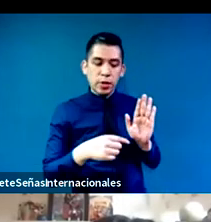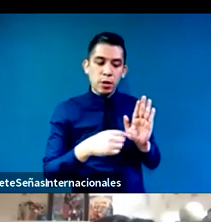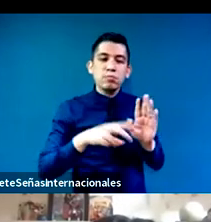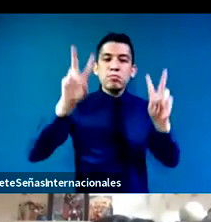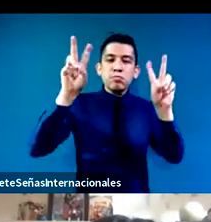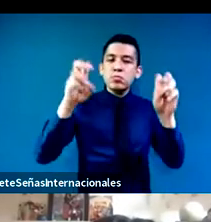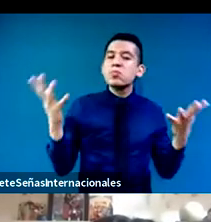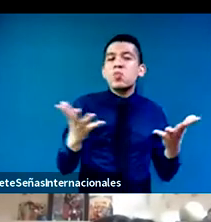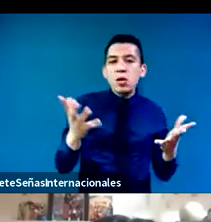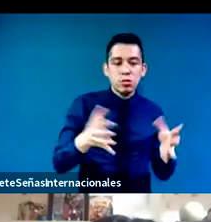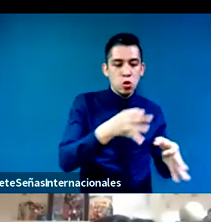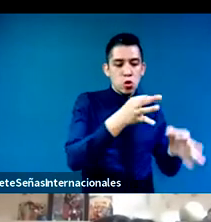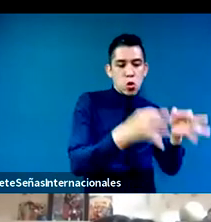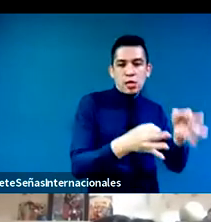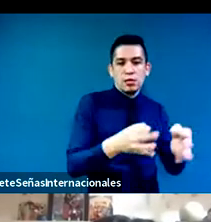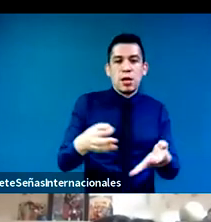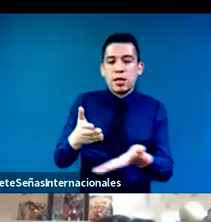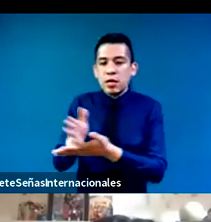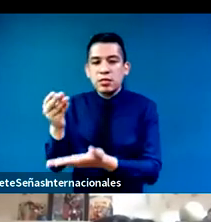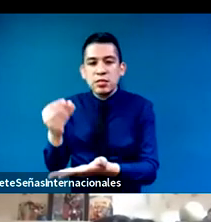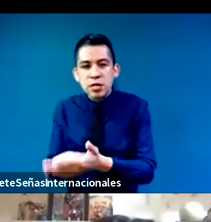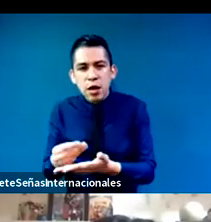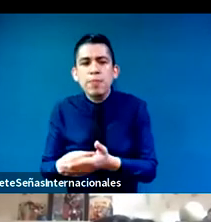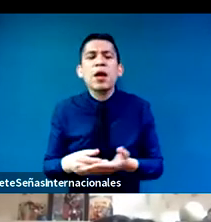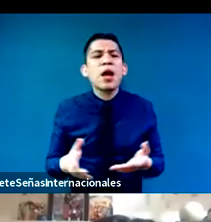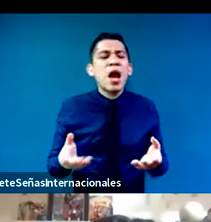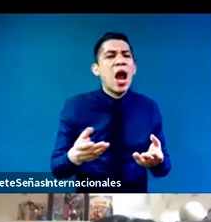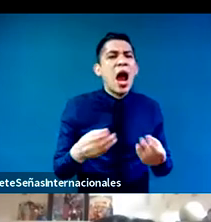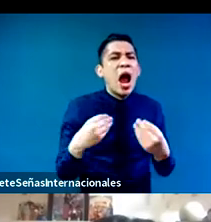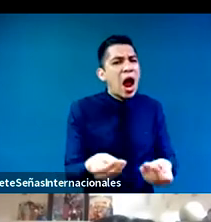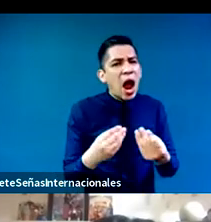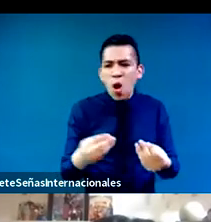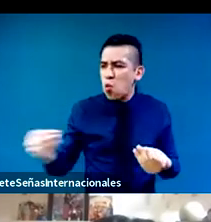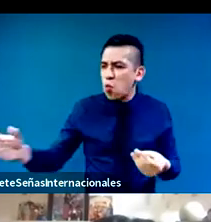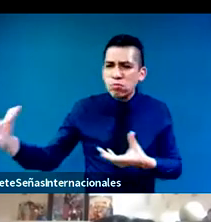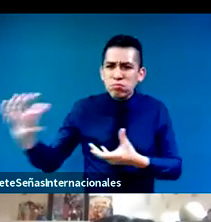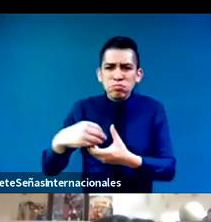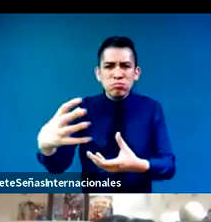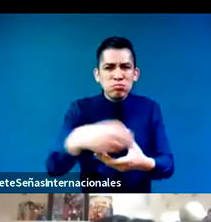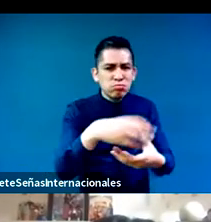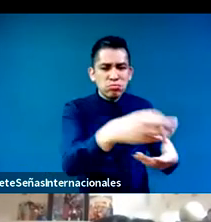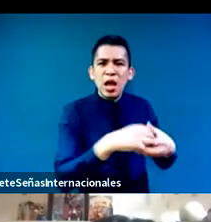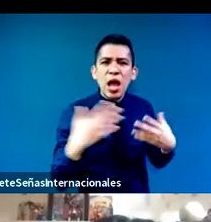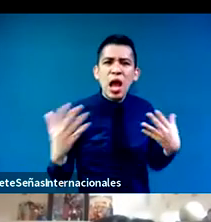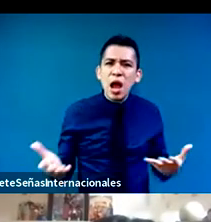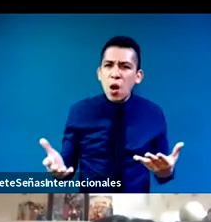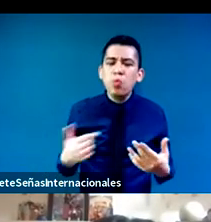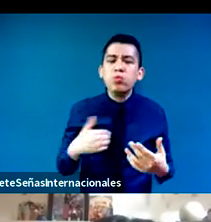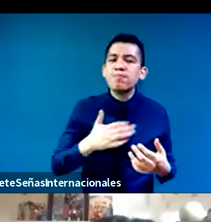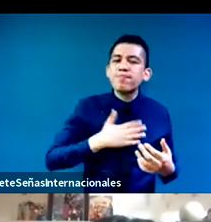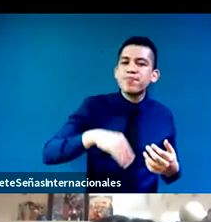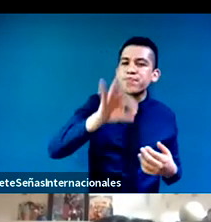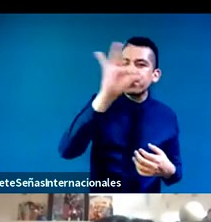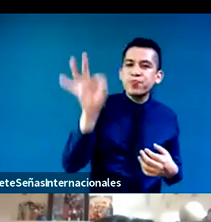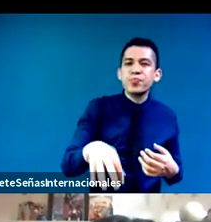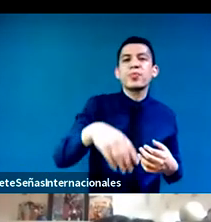Then a question, actually two questions for Ms. Mungarei. First, are there actions